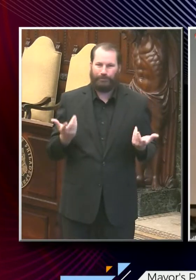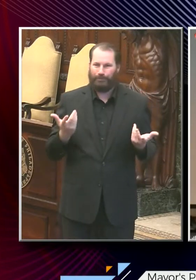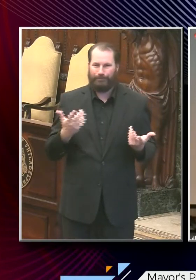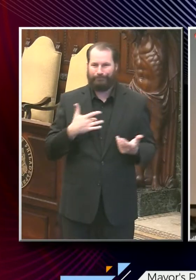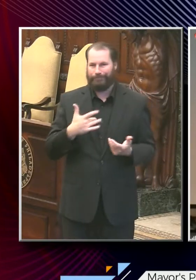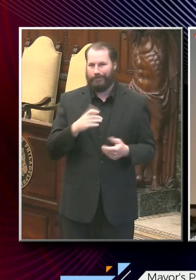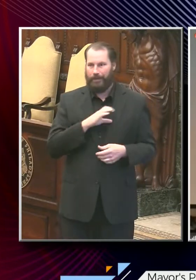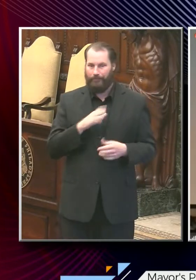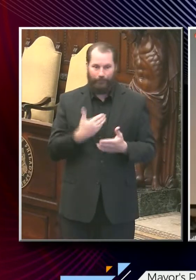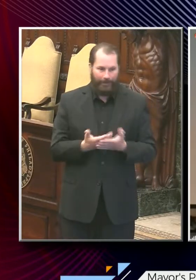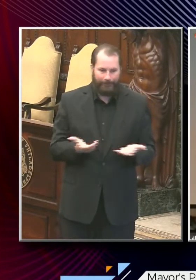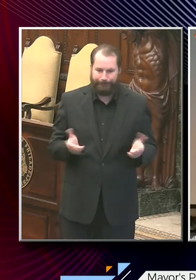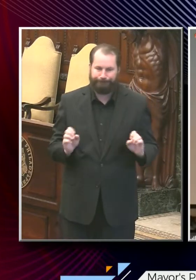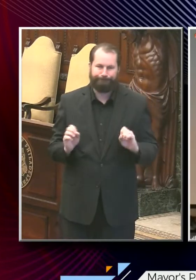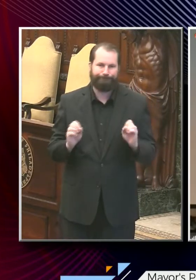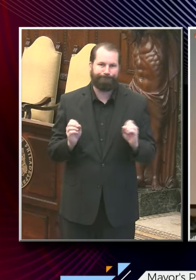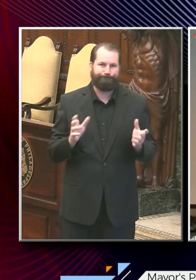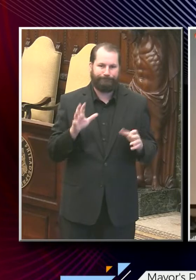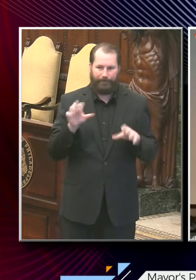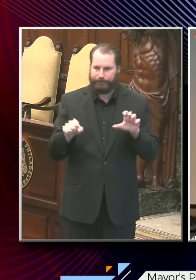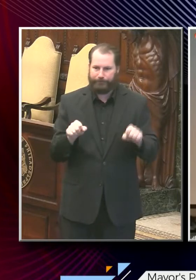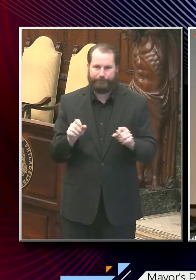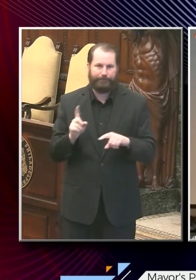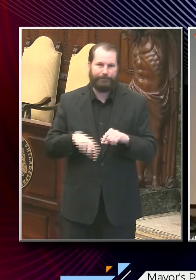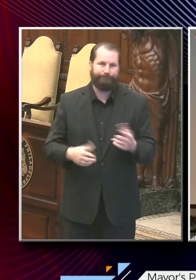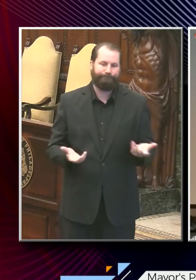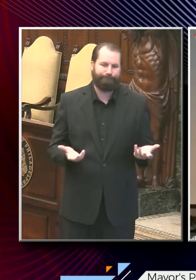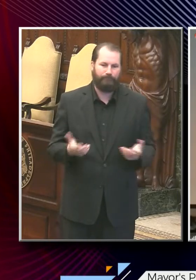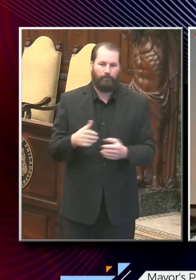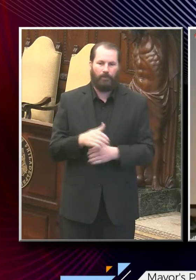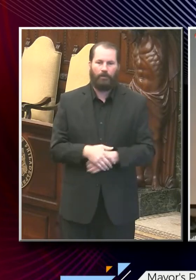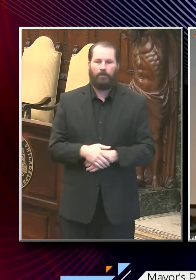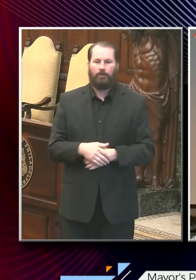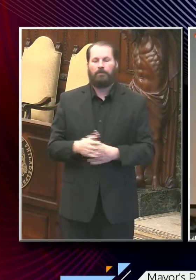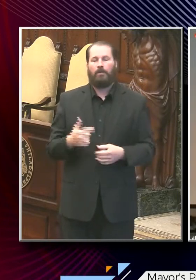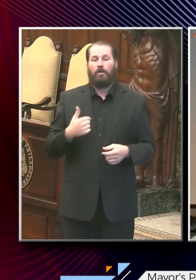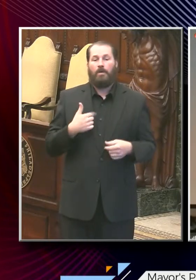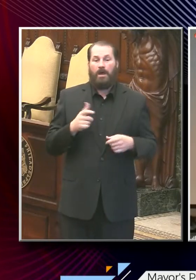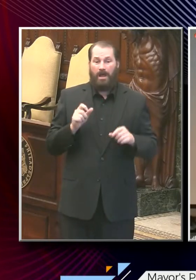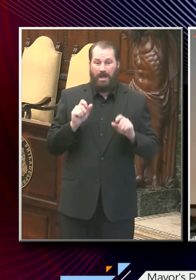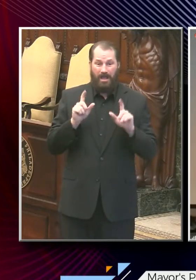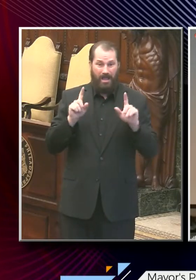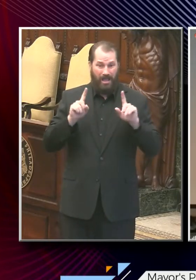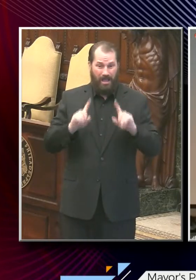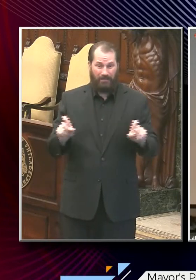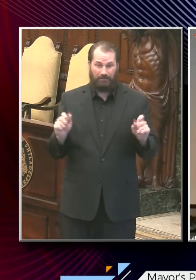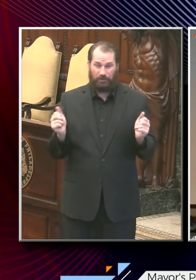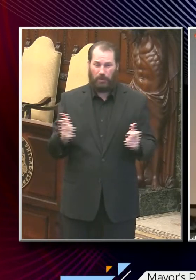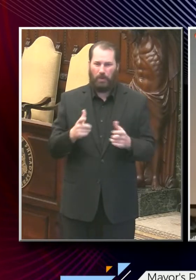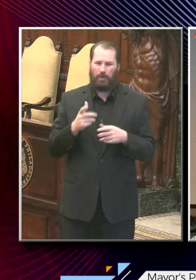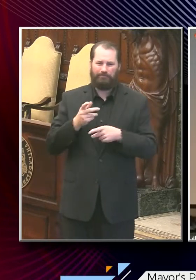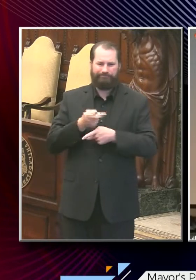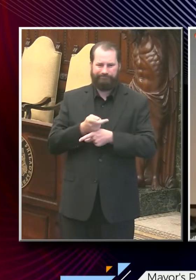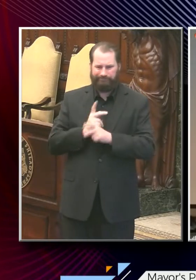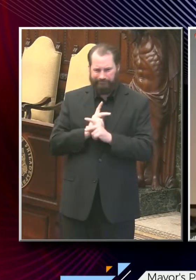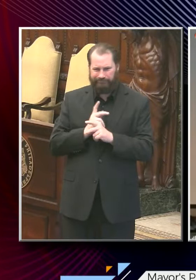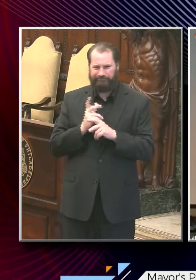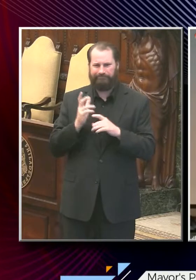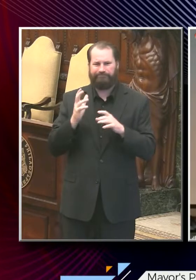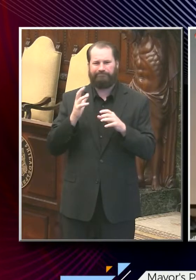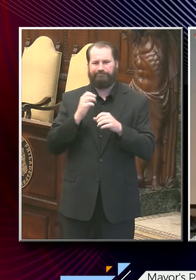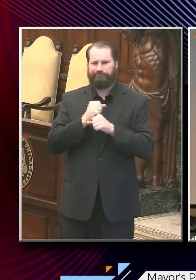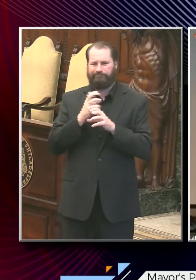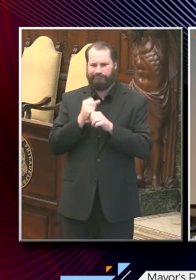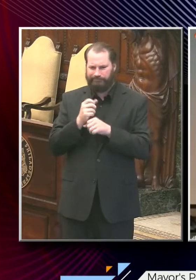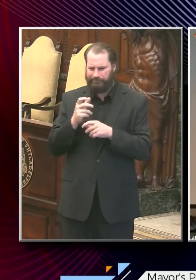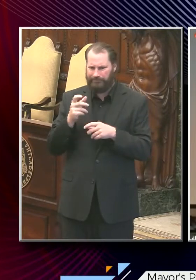arrive. So I'm asking all those people who set off those fireworks to remember their neighbors and to keep themselves safe and leave